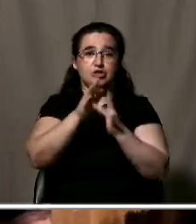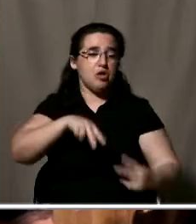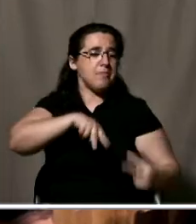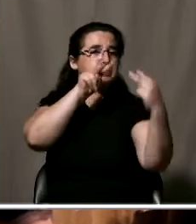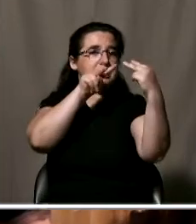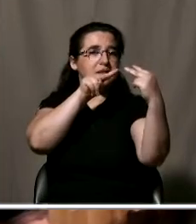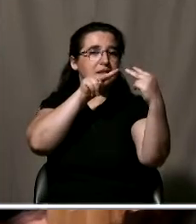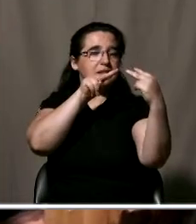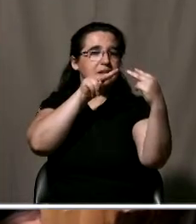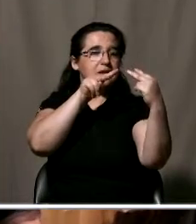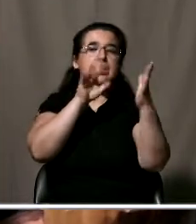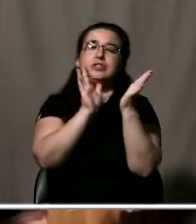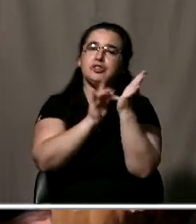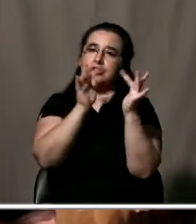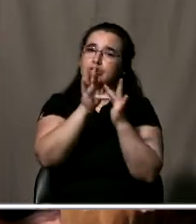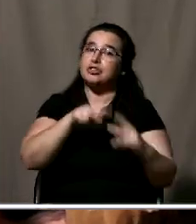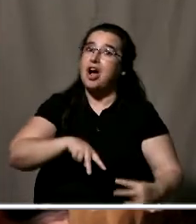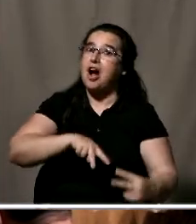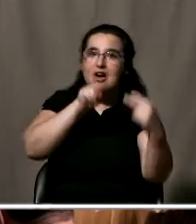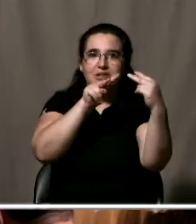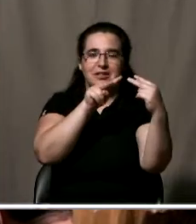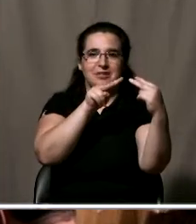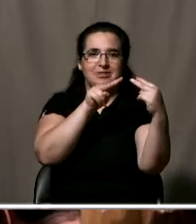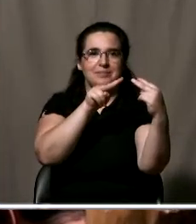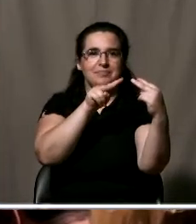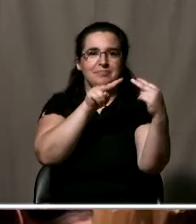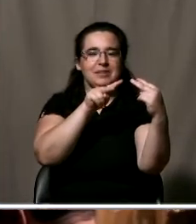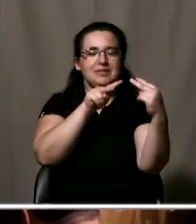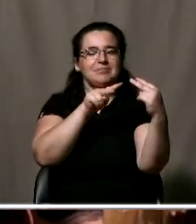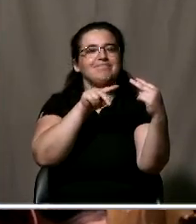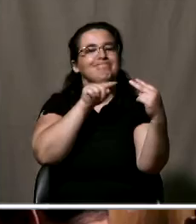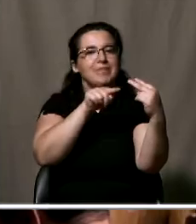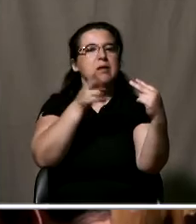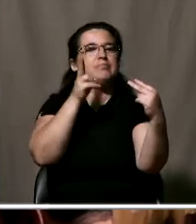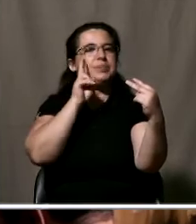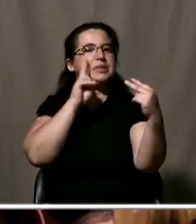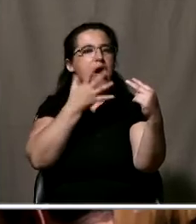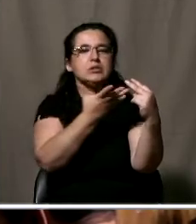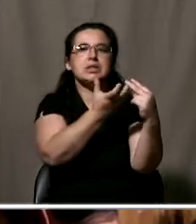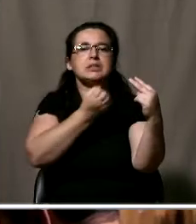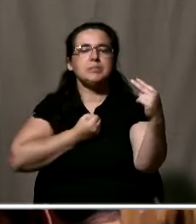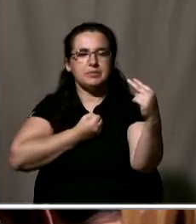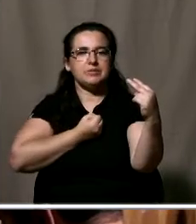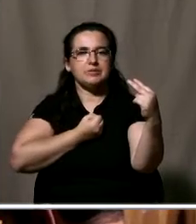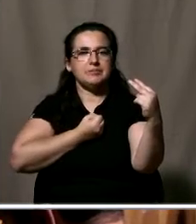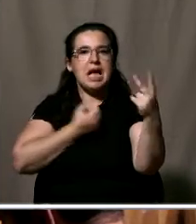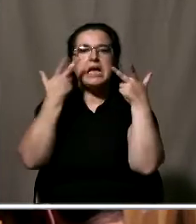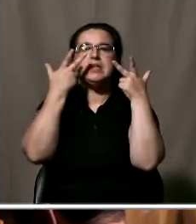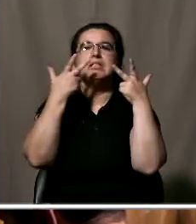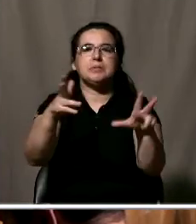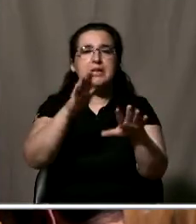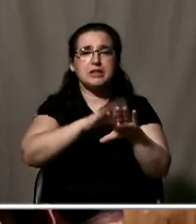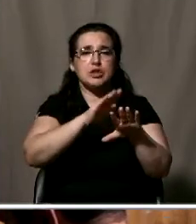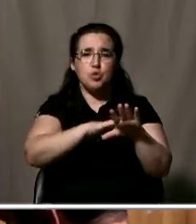Looking unto Jesus. Olhando para Jesus. There is forgiveness. Aí temos perdão. There is freedom from guilt. Aí temos liberdade There da